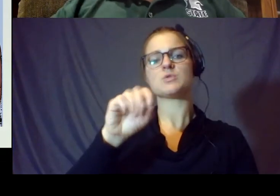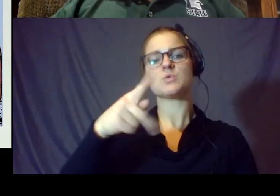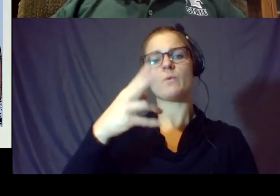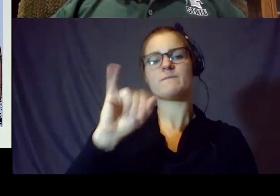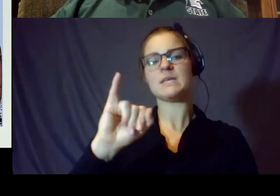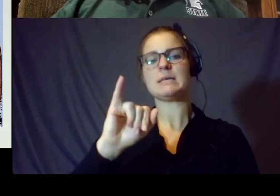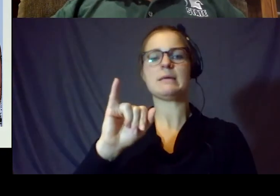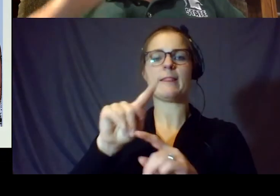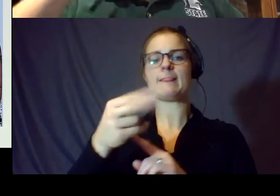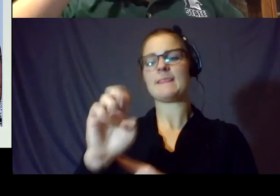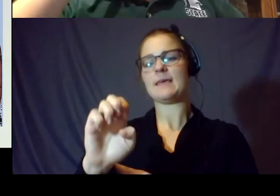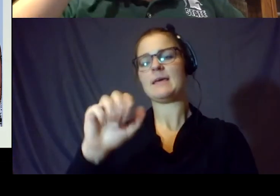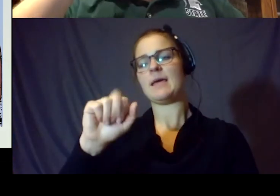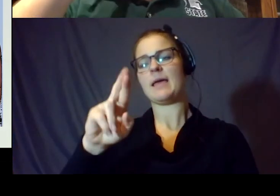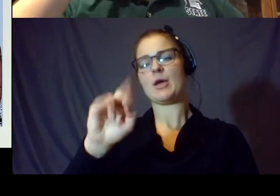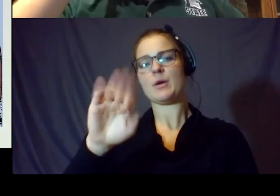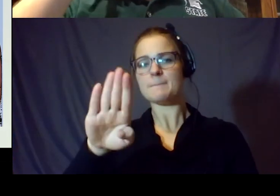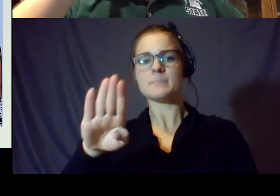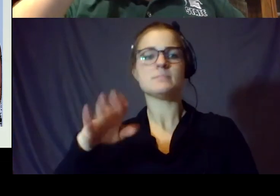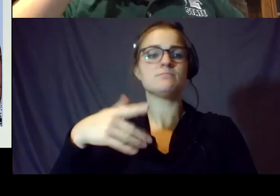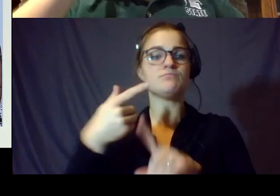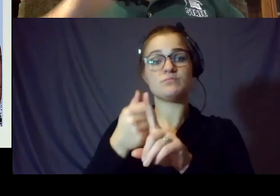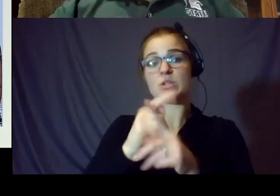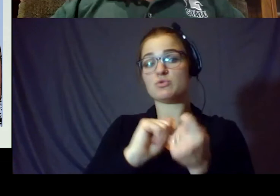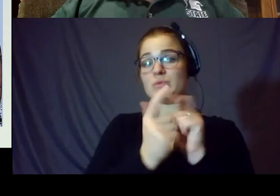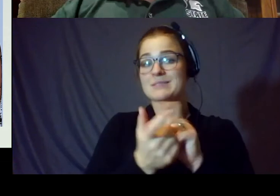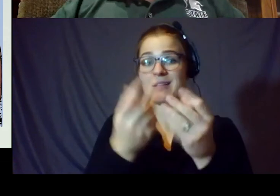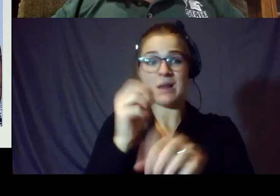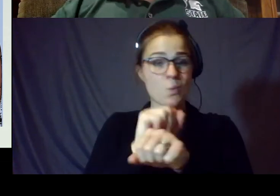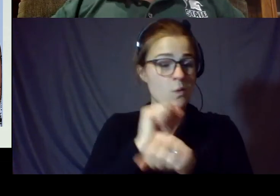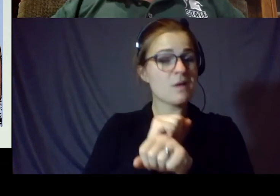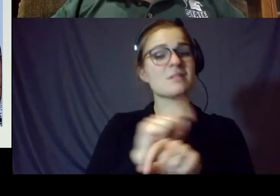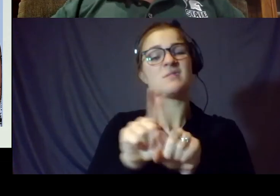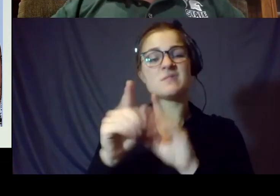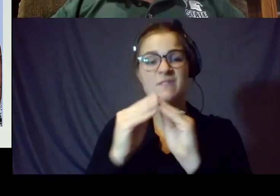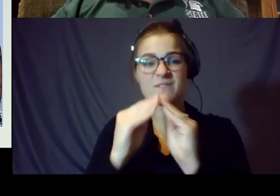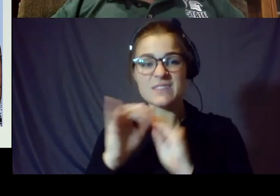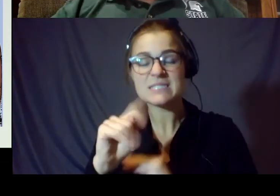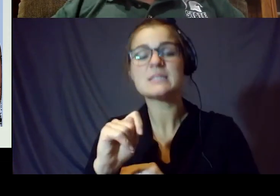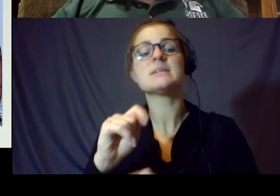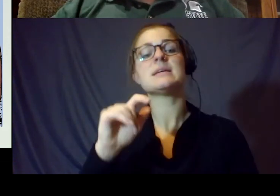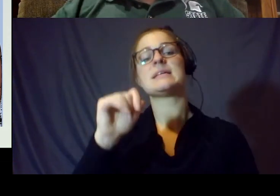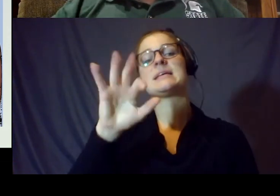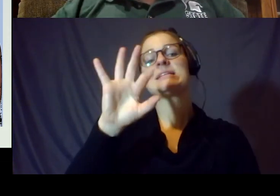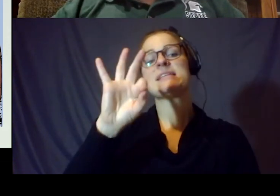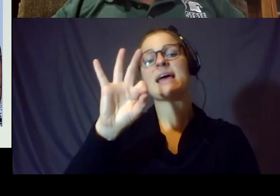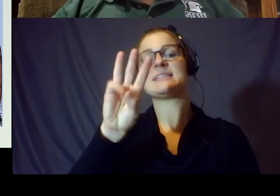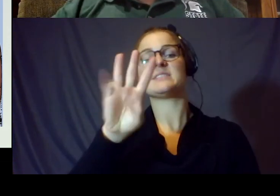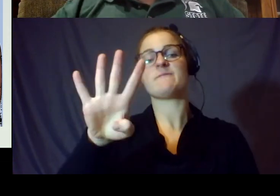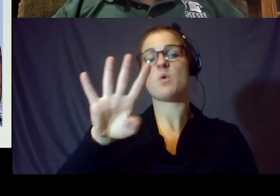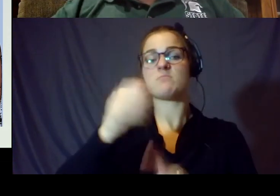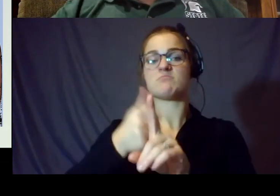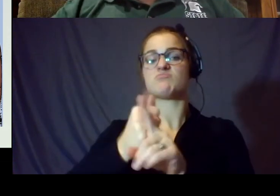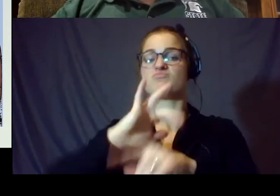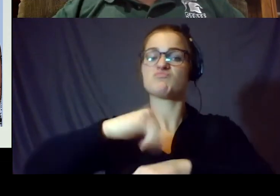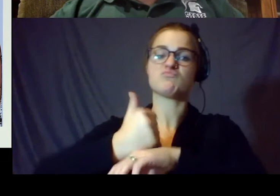works, and he corrected much of it. And in 964, he published a book of fixed stars, and he clearly describes this little